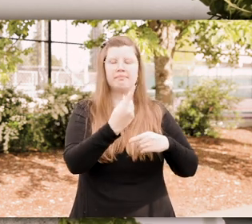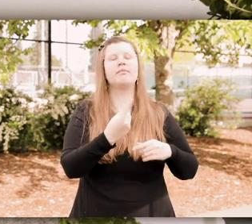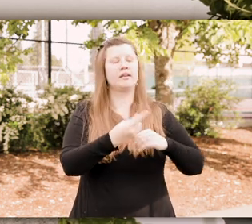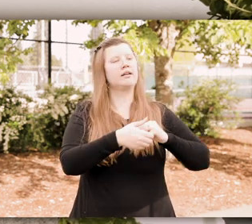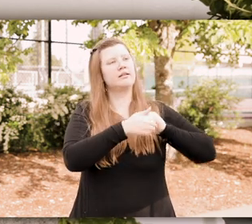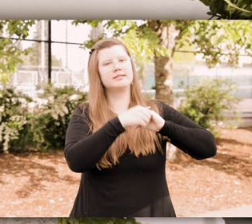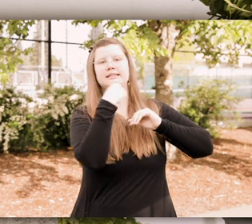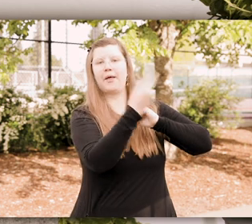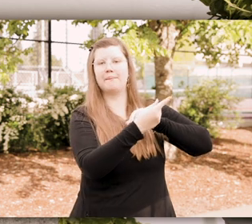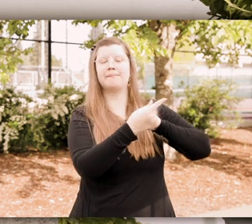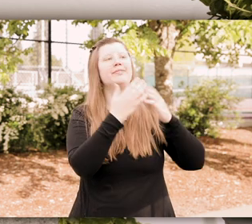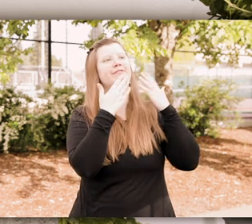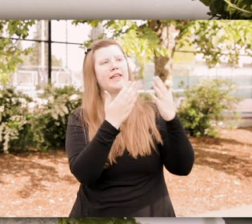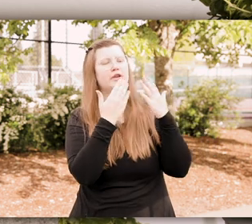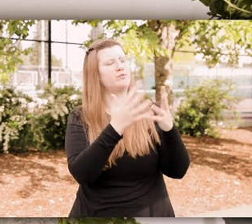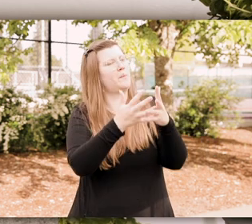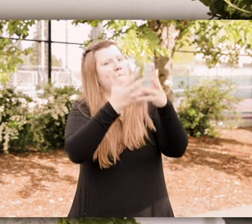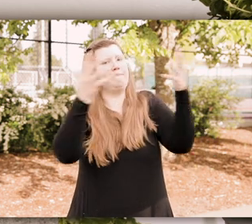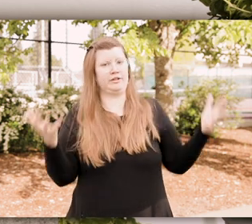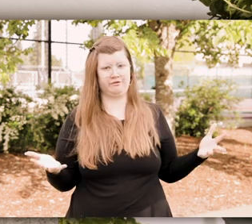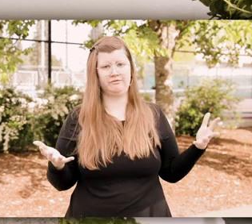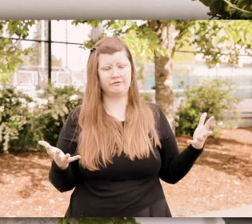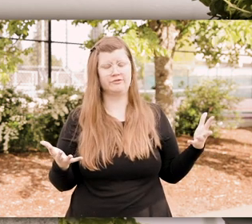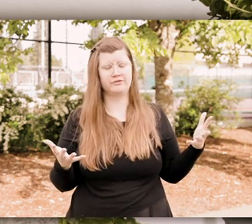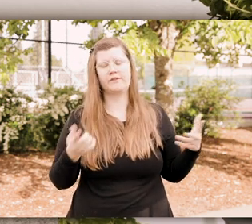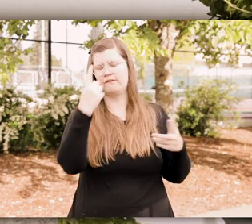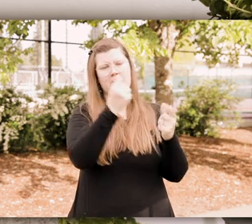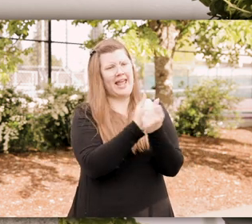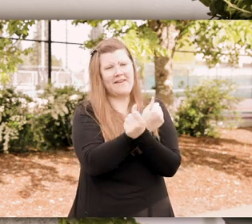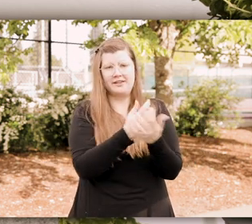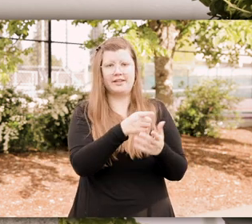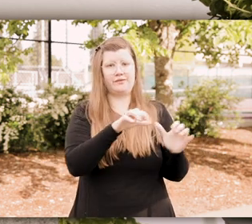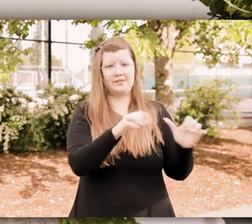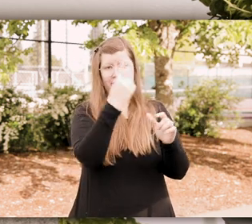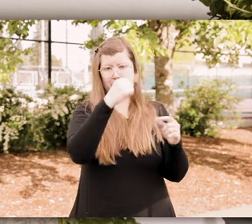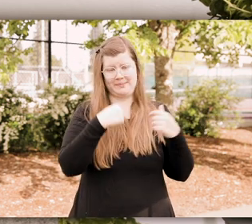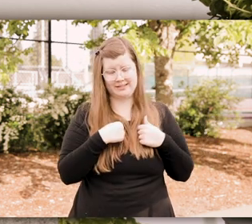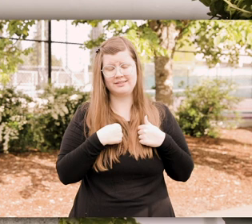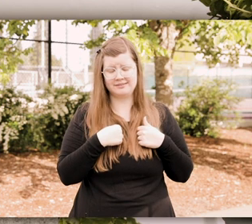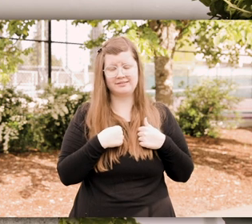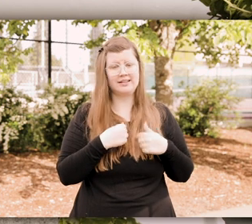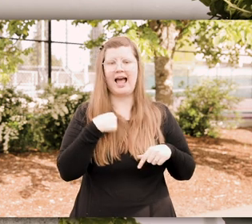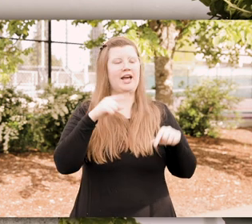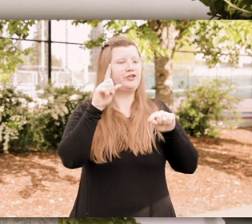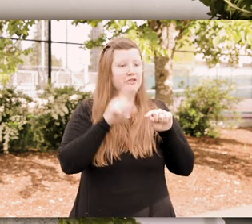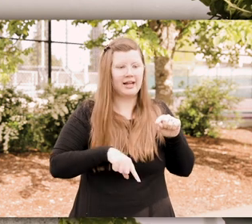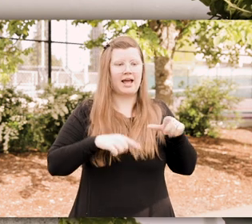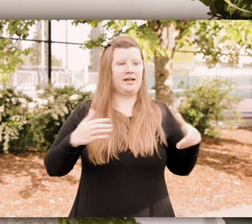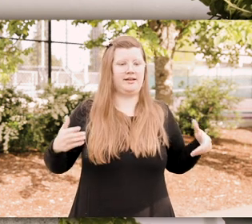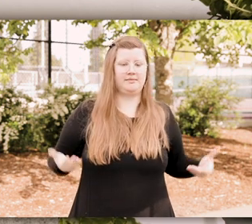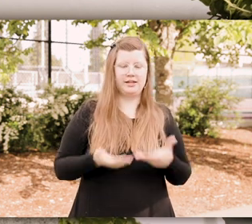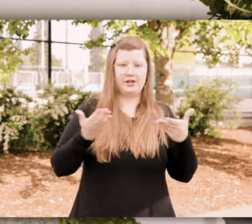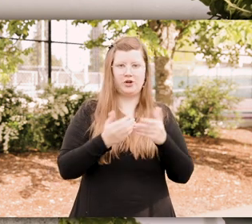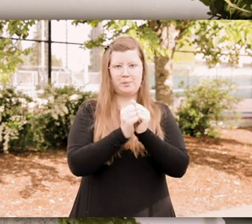you've done for me. I couldn't have done it without you. Thank you, class of 2020. I want to